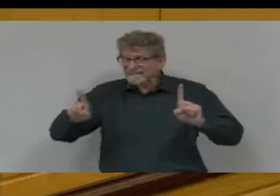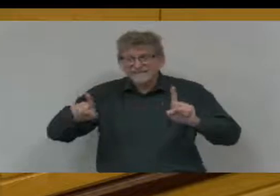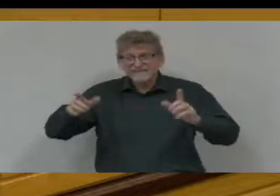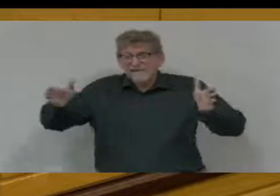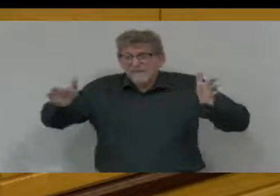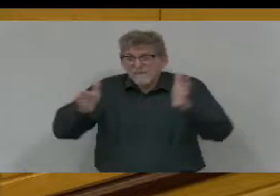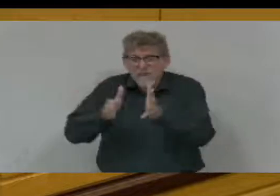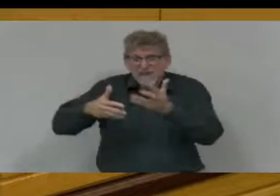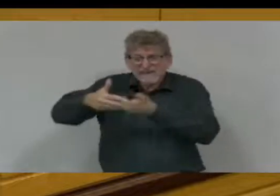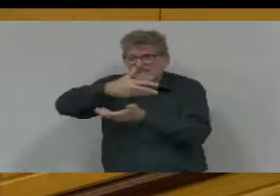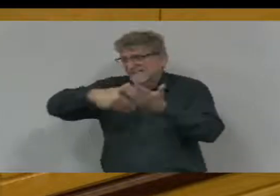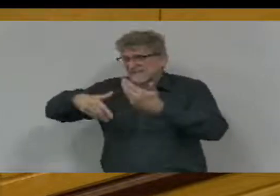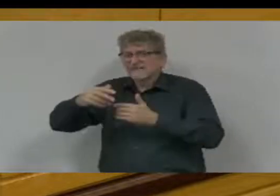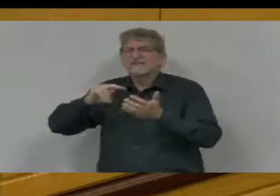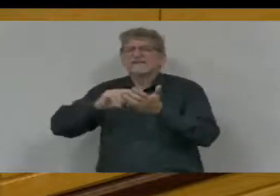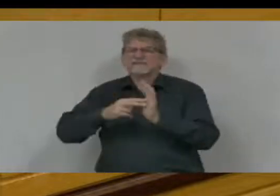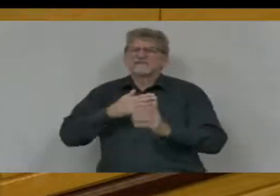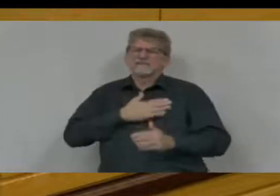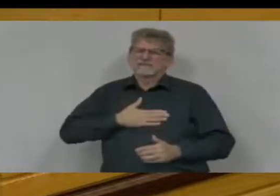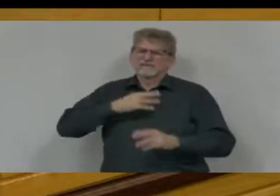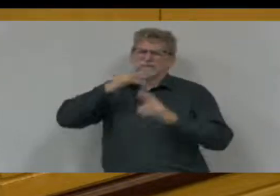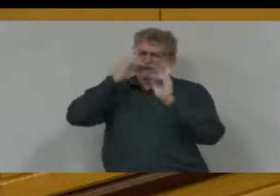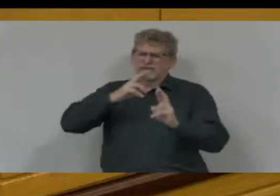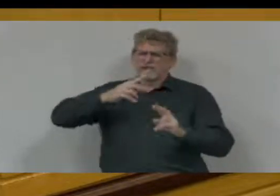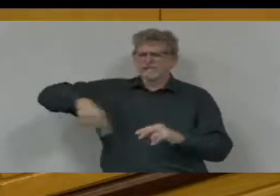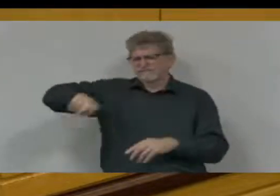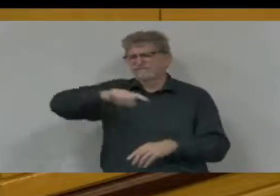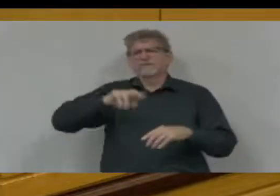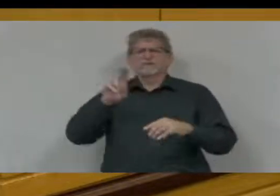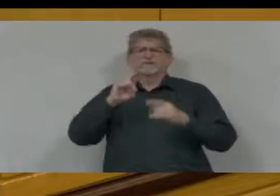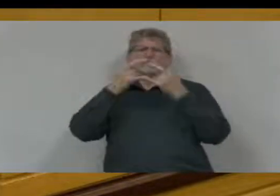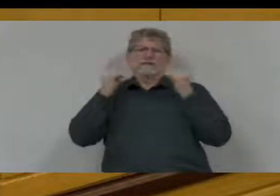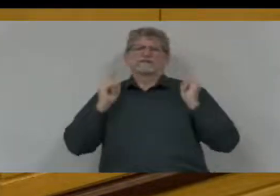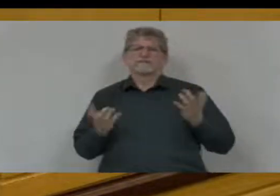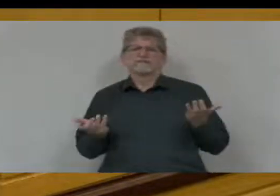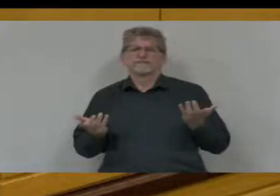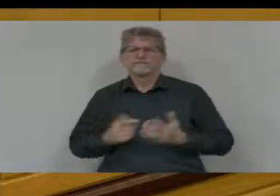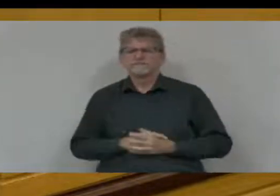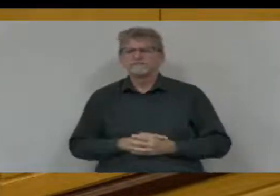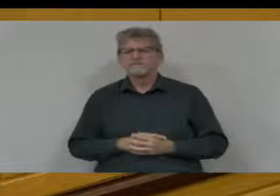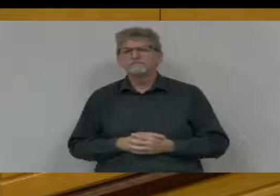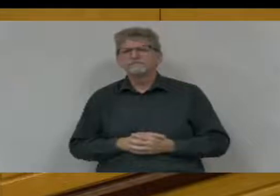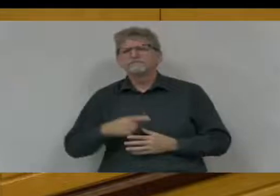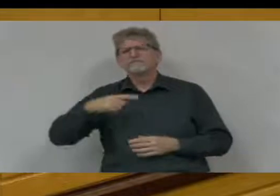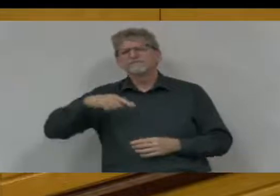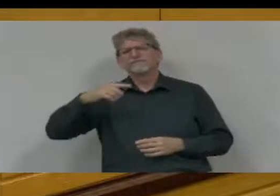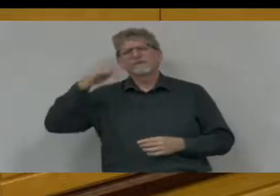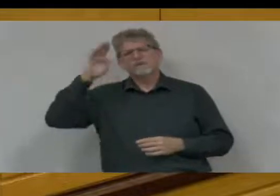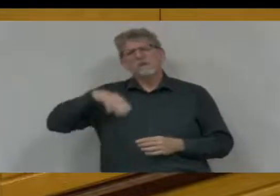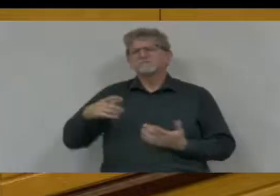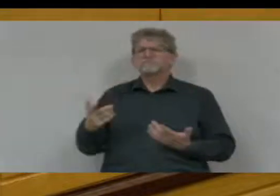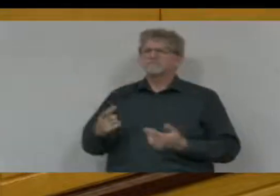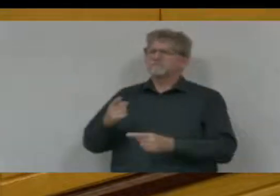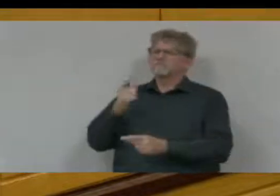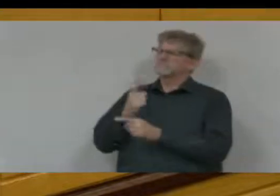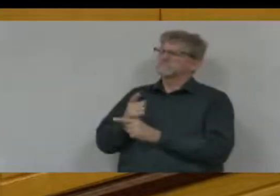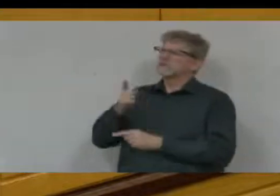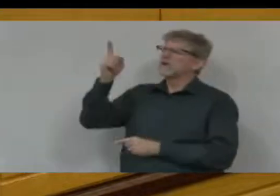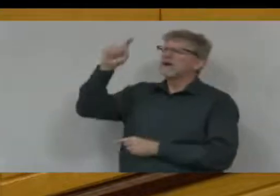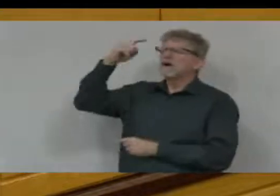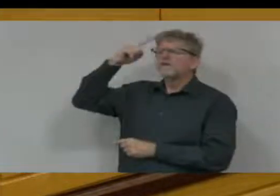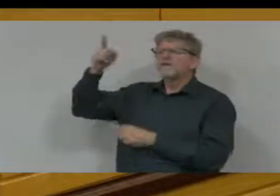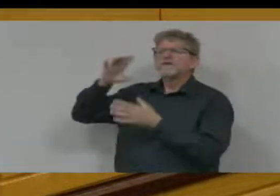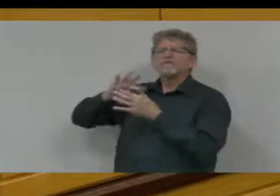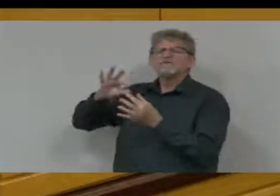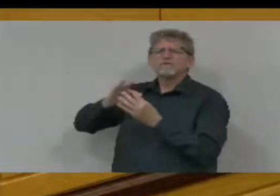respectful of high-risk populations. But we felt it was proper for us to follow the governor's recommendation and let